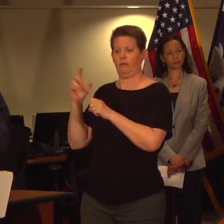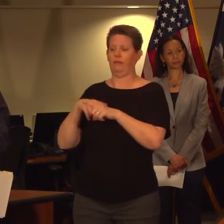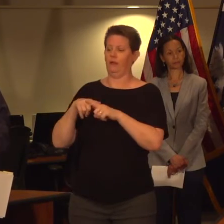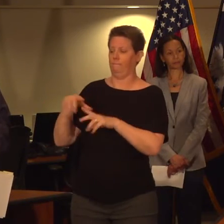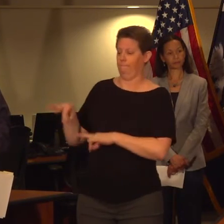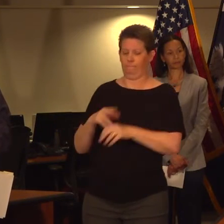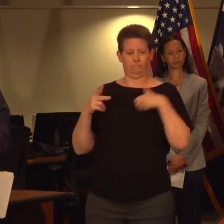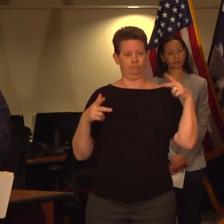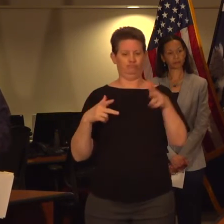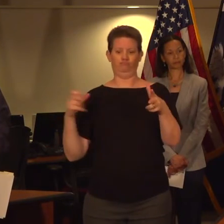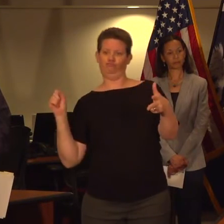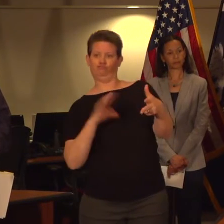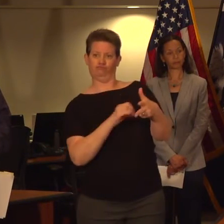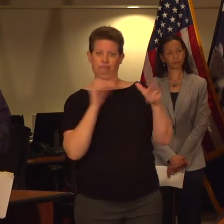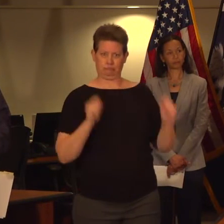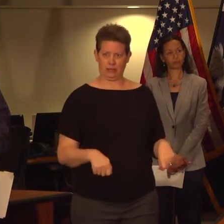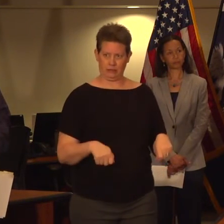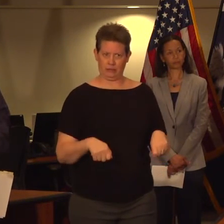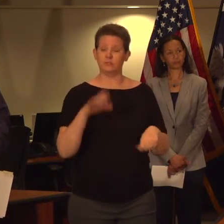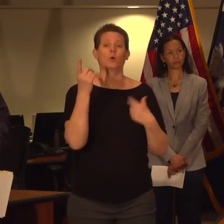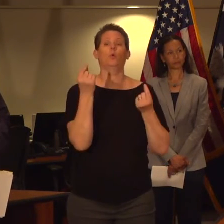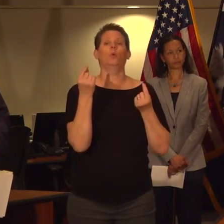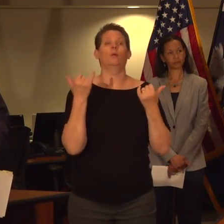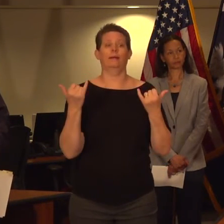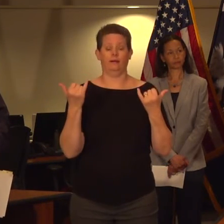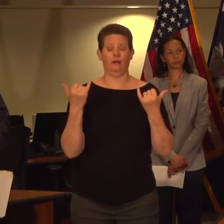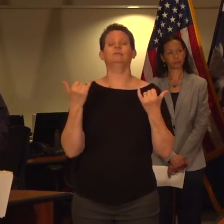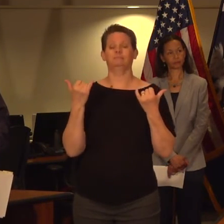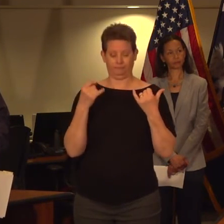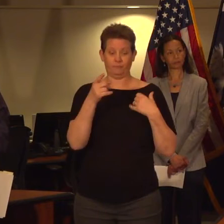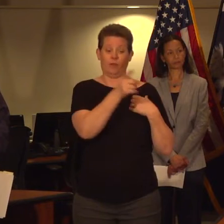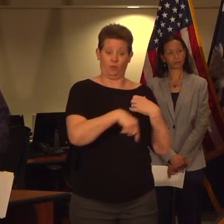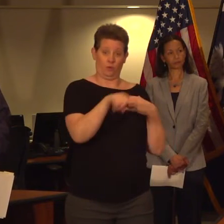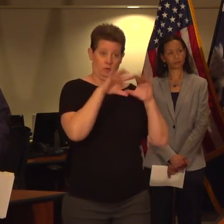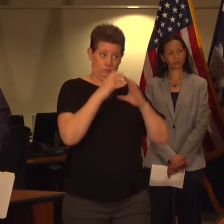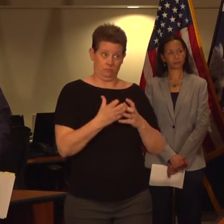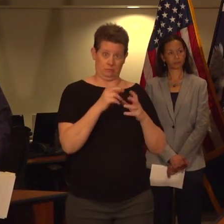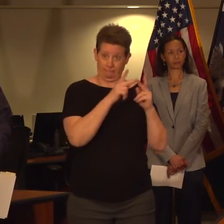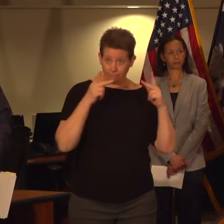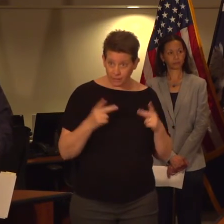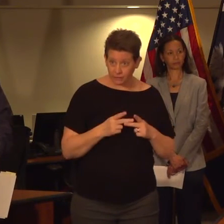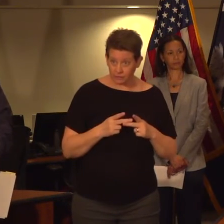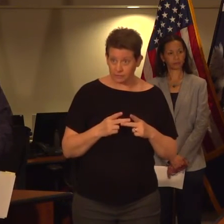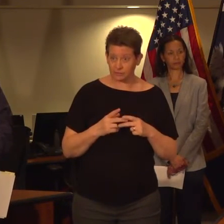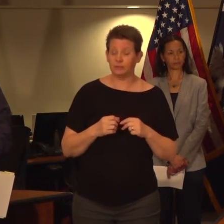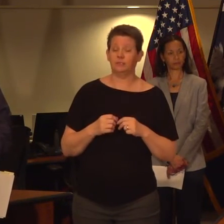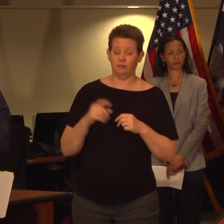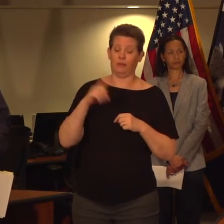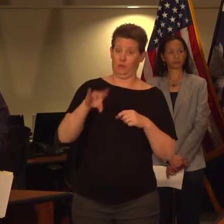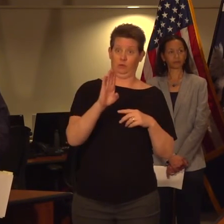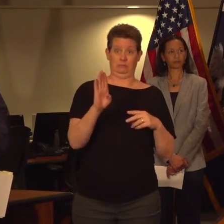lifting up, going one level up, allowing the same degree of